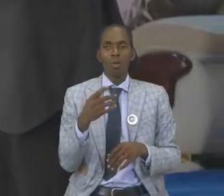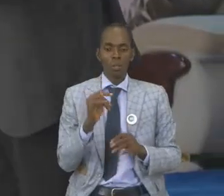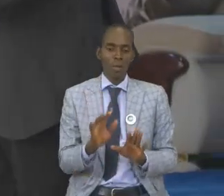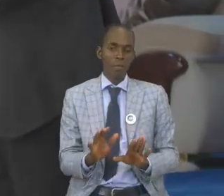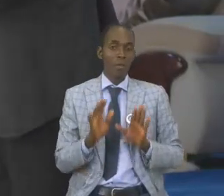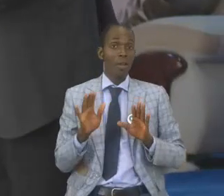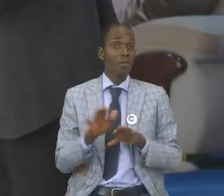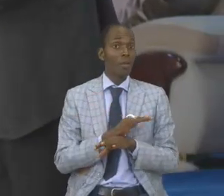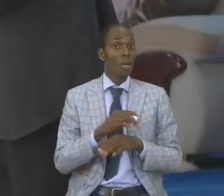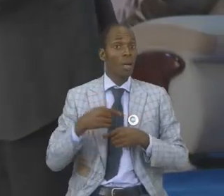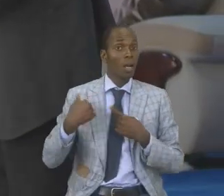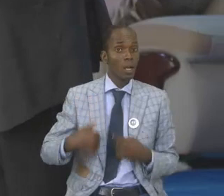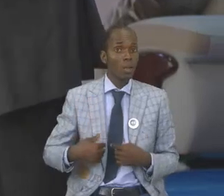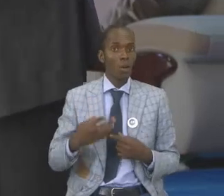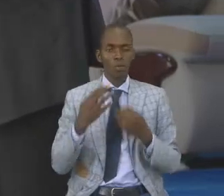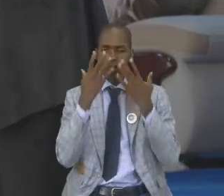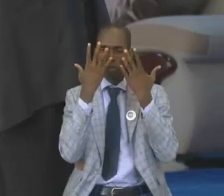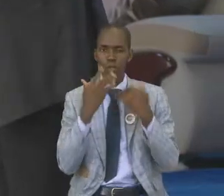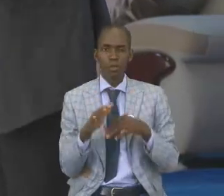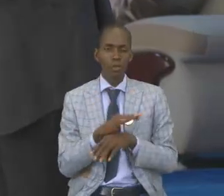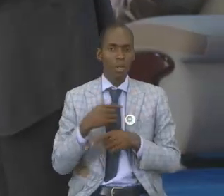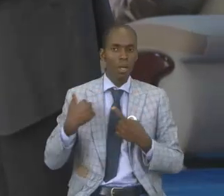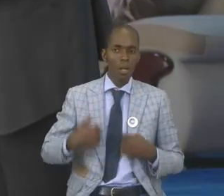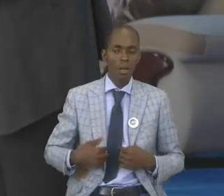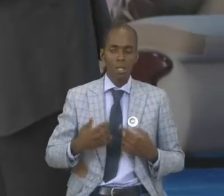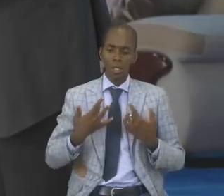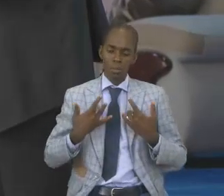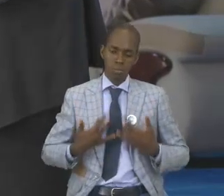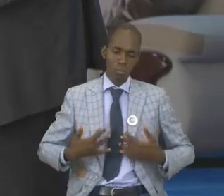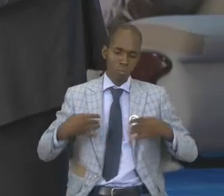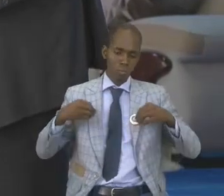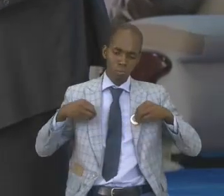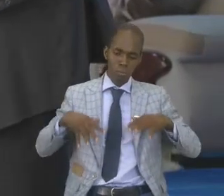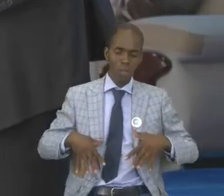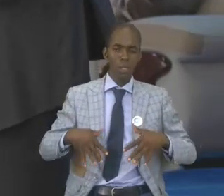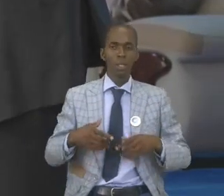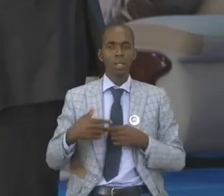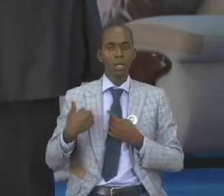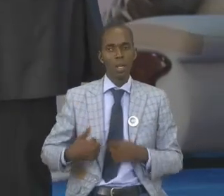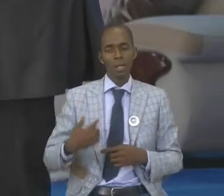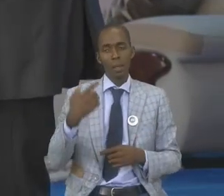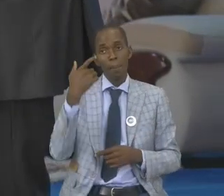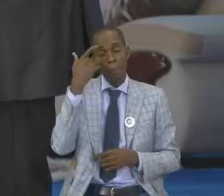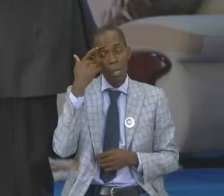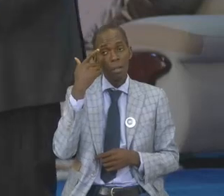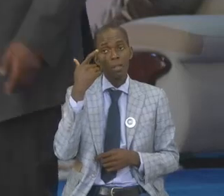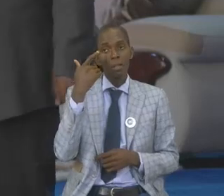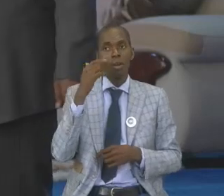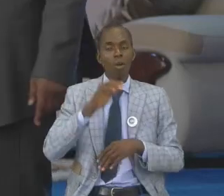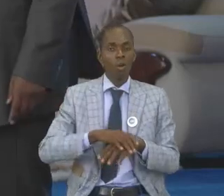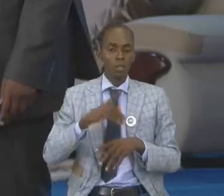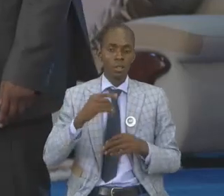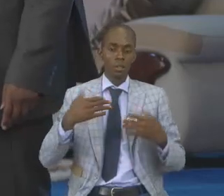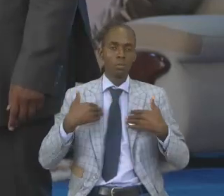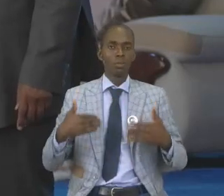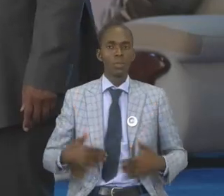a sorrowful heart, a downgraded, oppressed heart, oppressed mind on the body. They